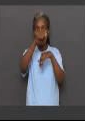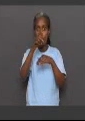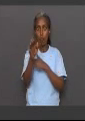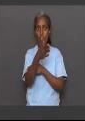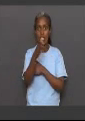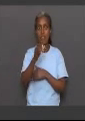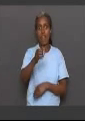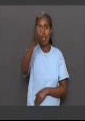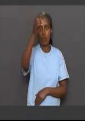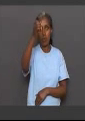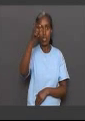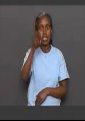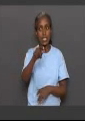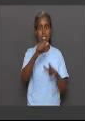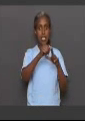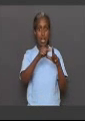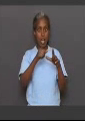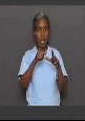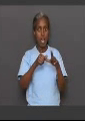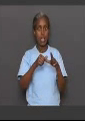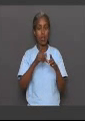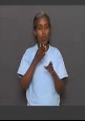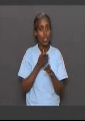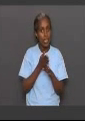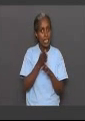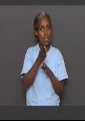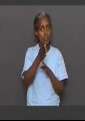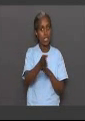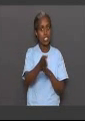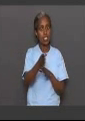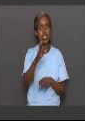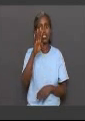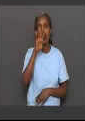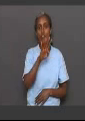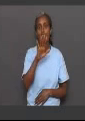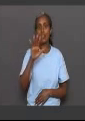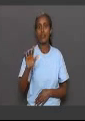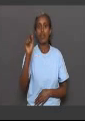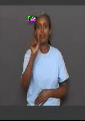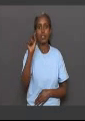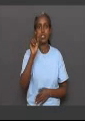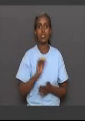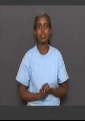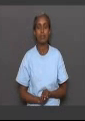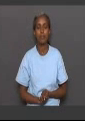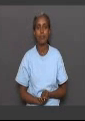the flagpole, its angle of elevation is 45